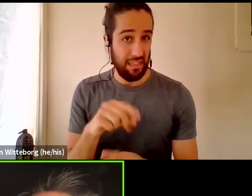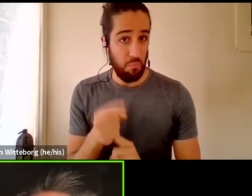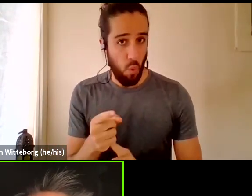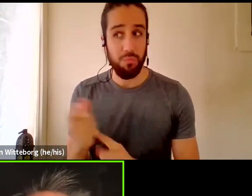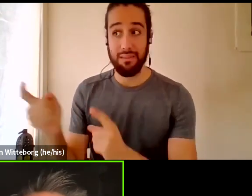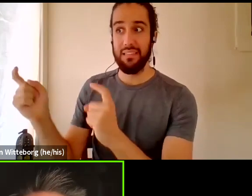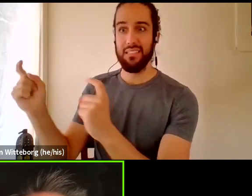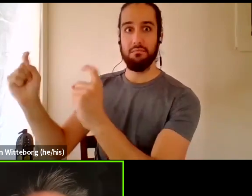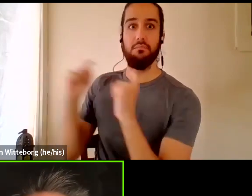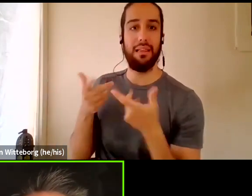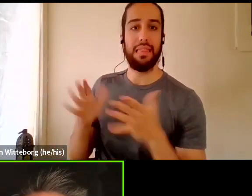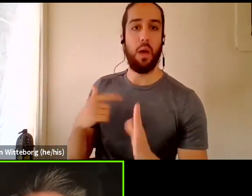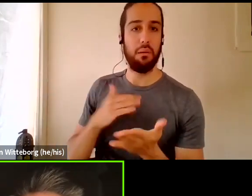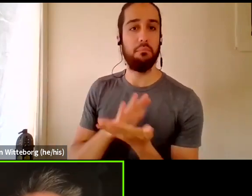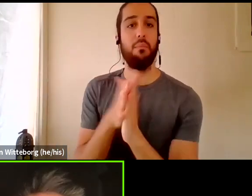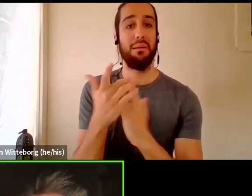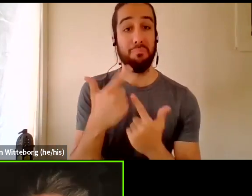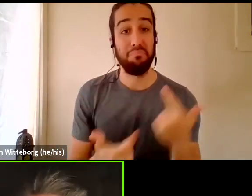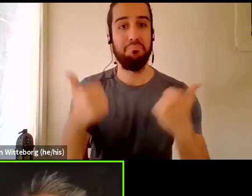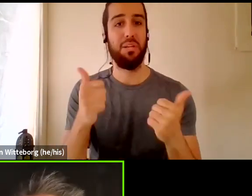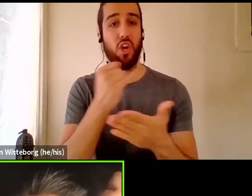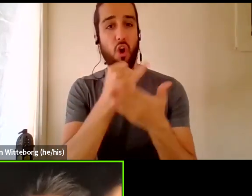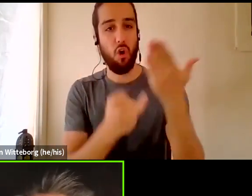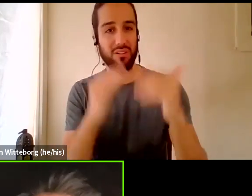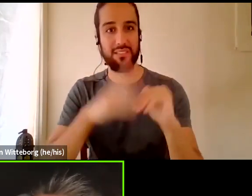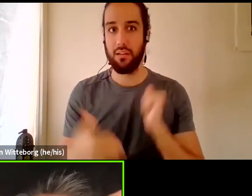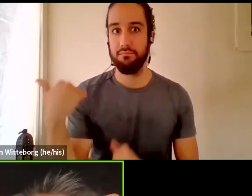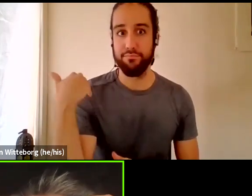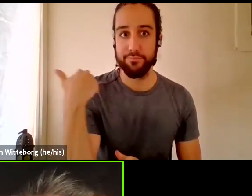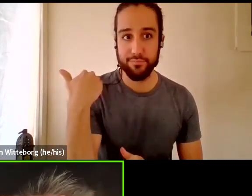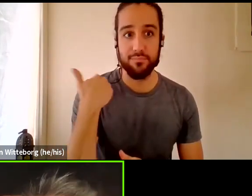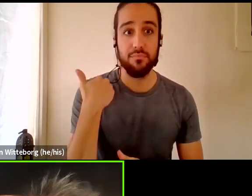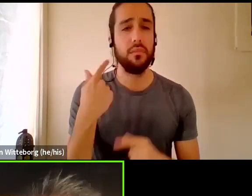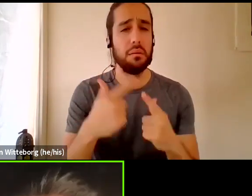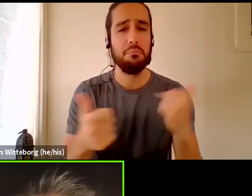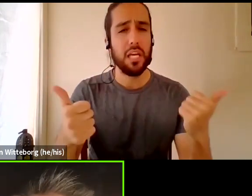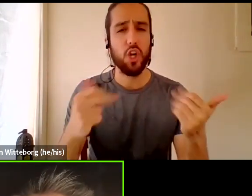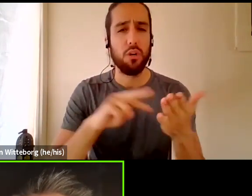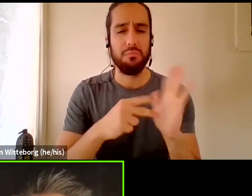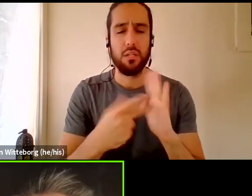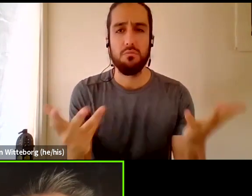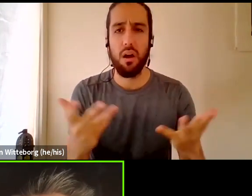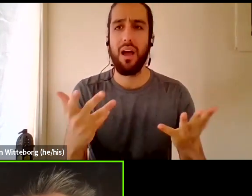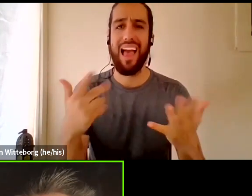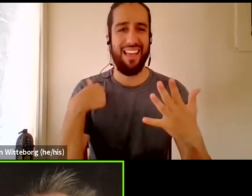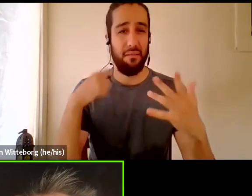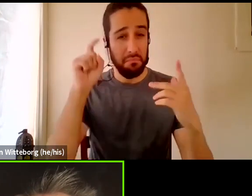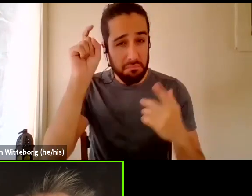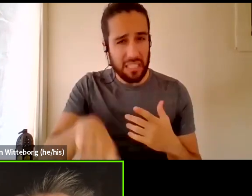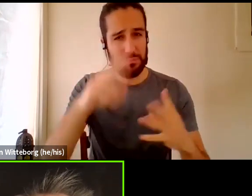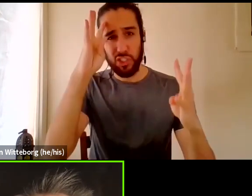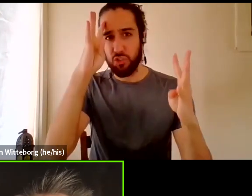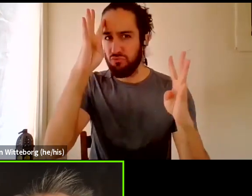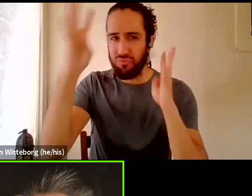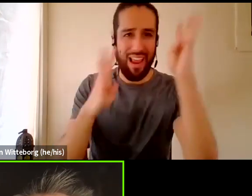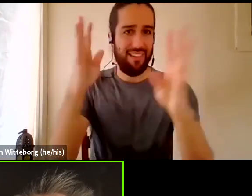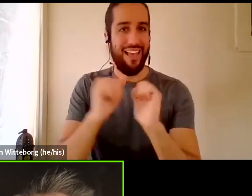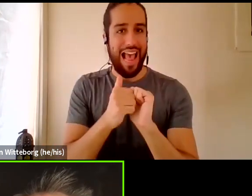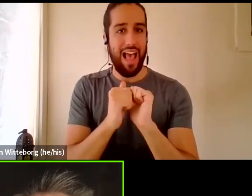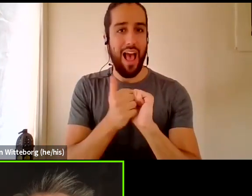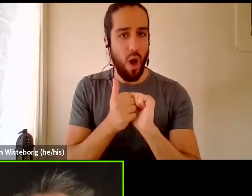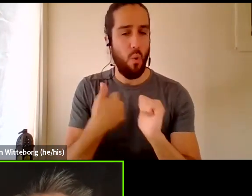bigger artist than I've ever been. Bigger artist in the sense that I have to be really, really creative about how I do the work and